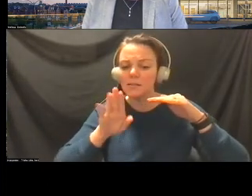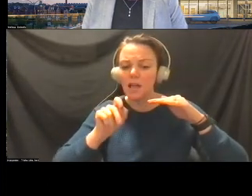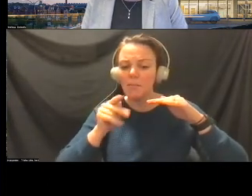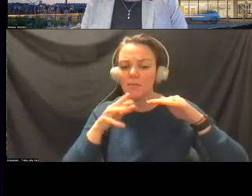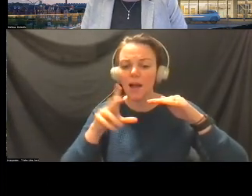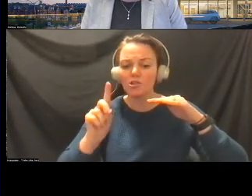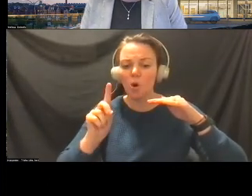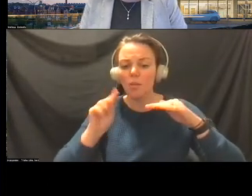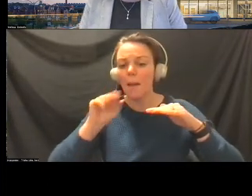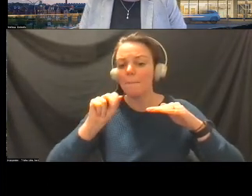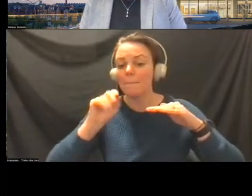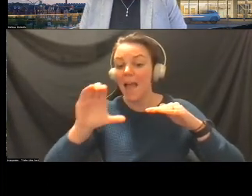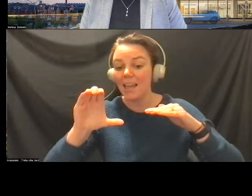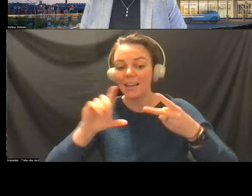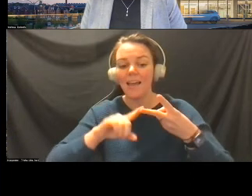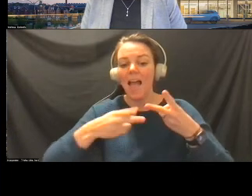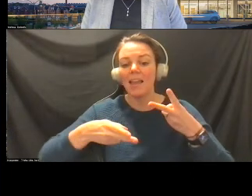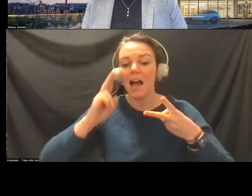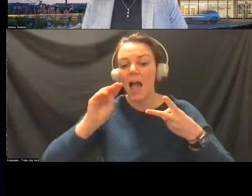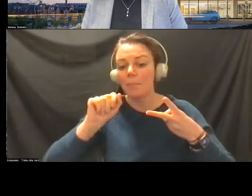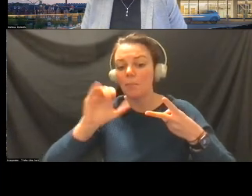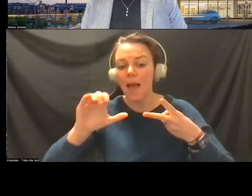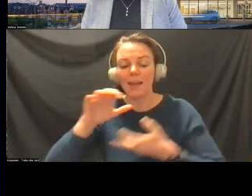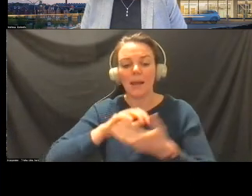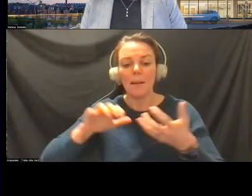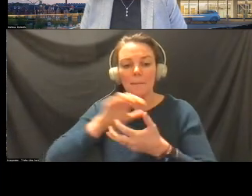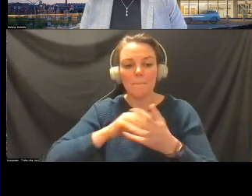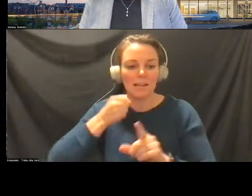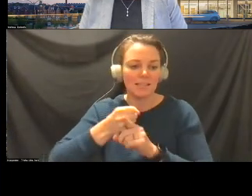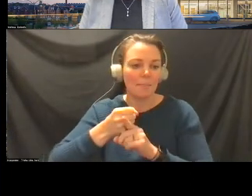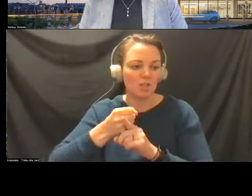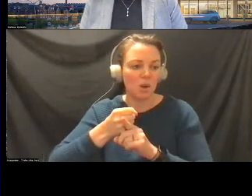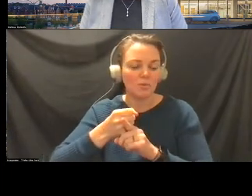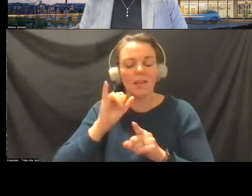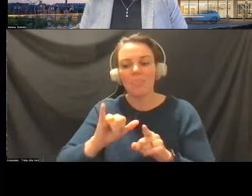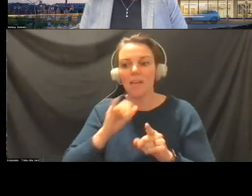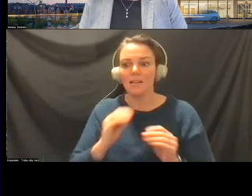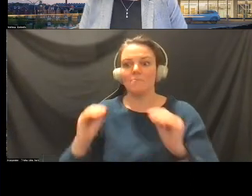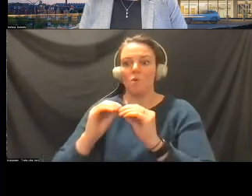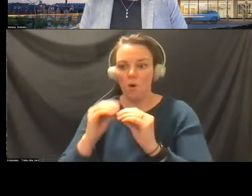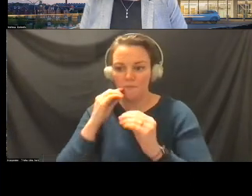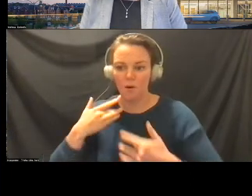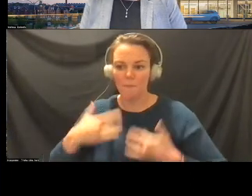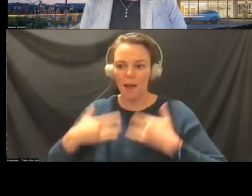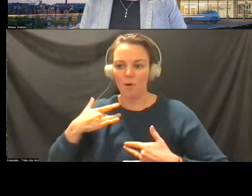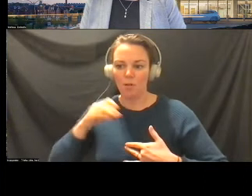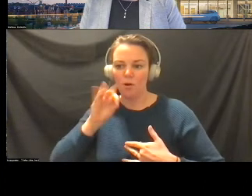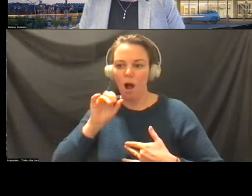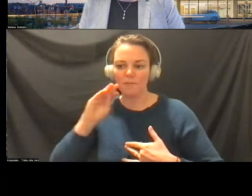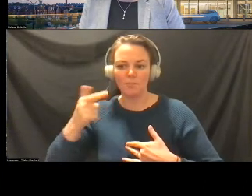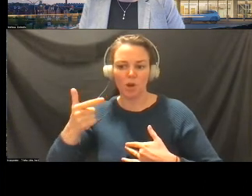hypomanic mixed episodes. And those are significantly greater in the bipolar offspring compared